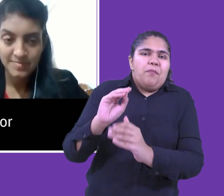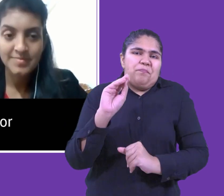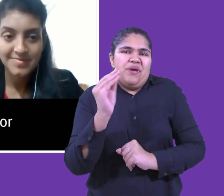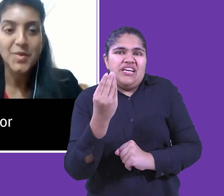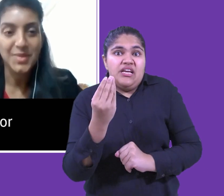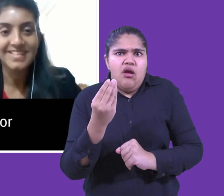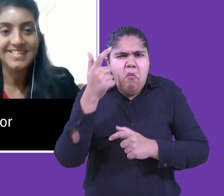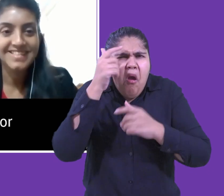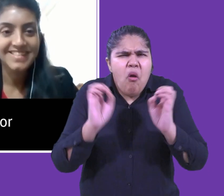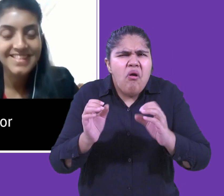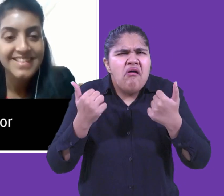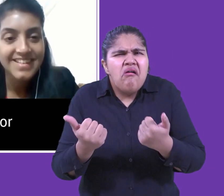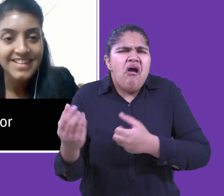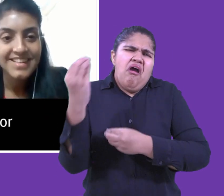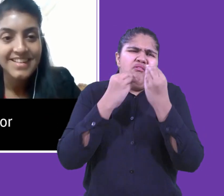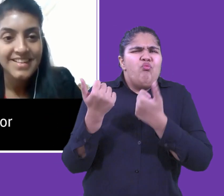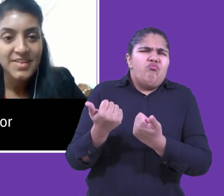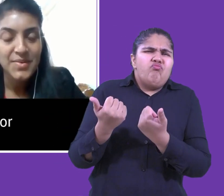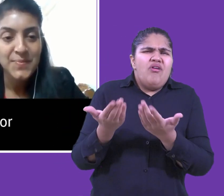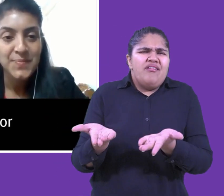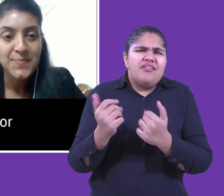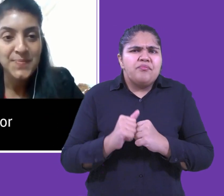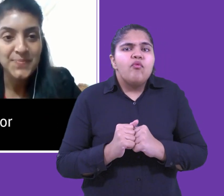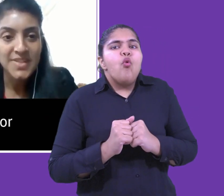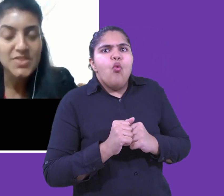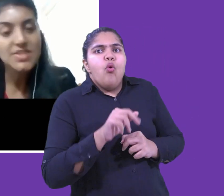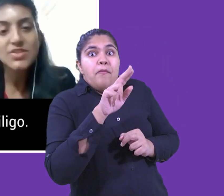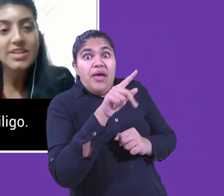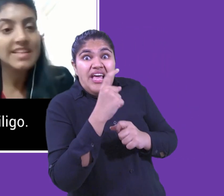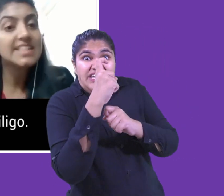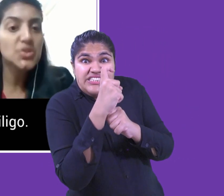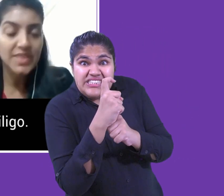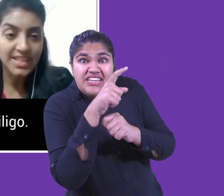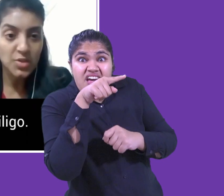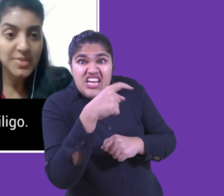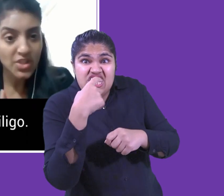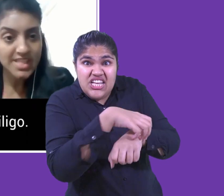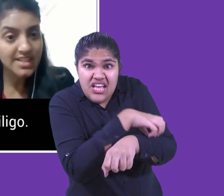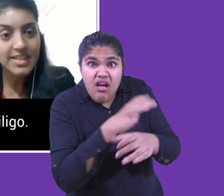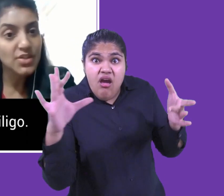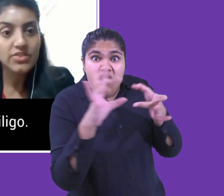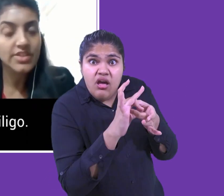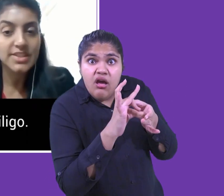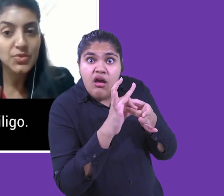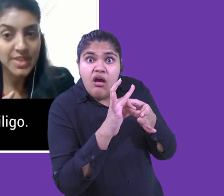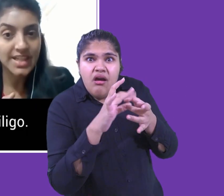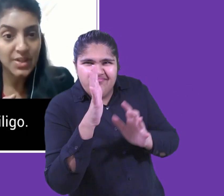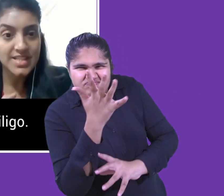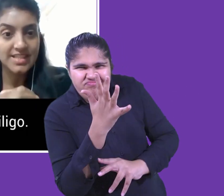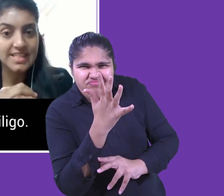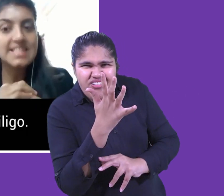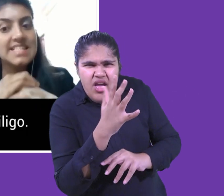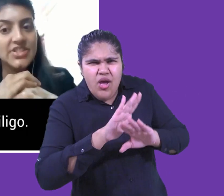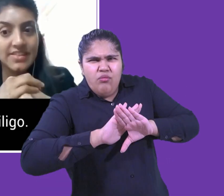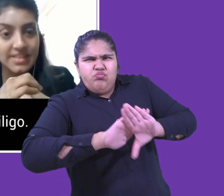no. Okay. Normally, people can, those who can tolerate it. So it's not related to vitiligo. Brinjal is generally not related to vitiligo